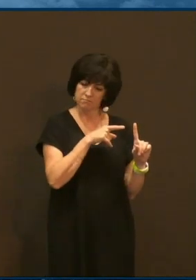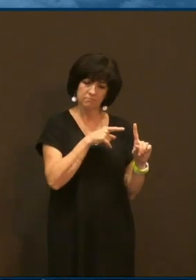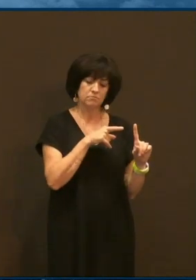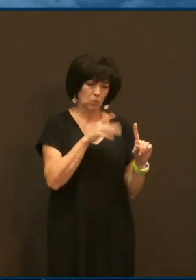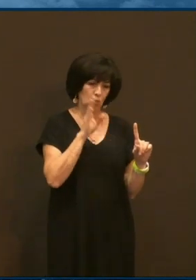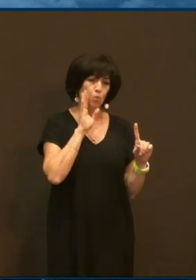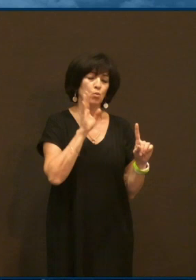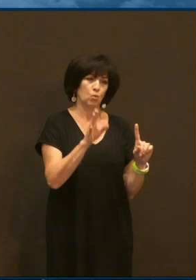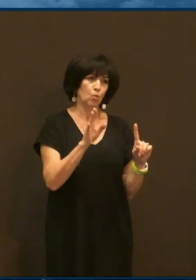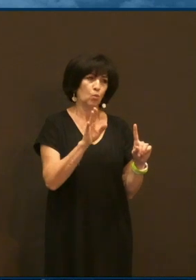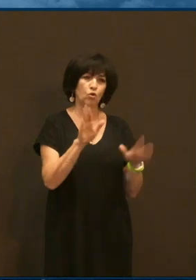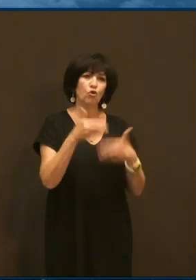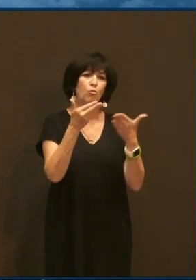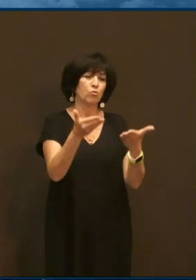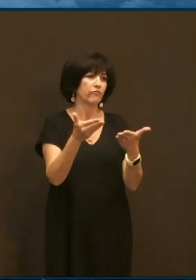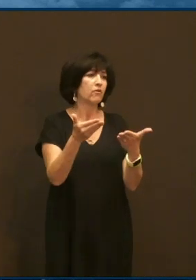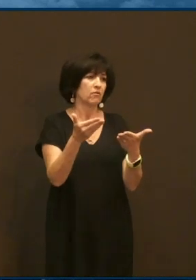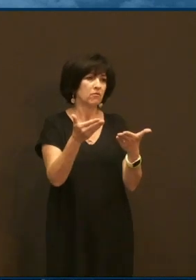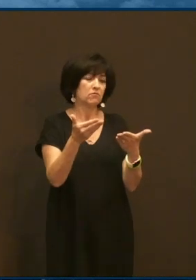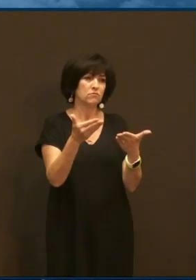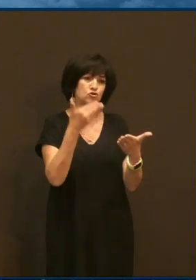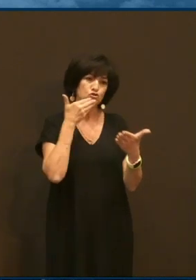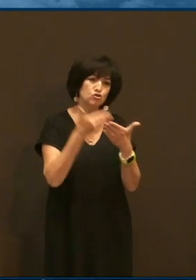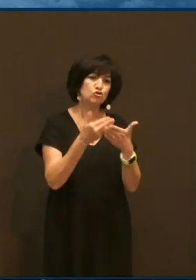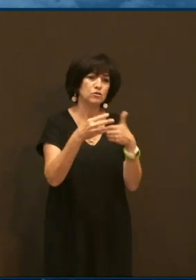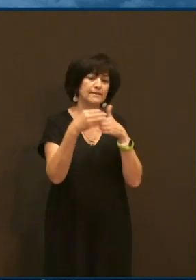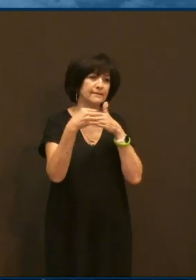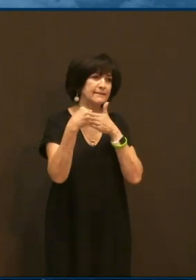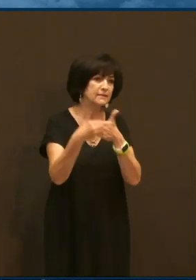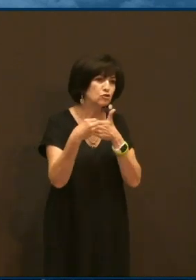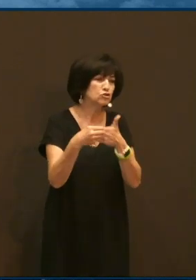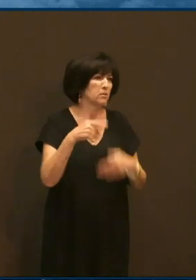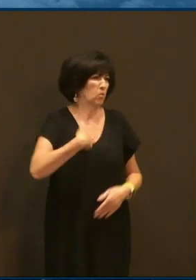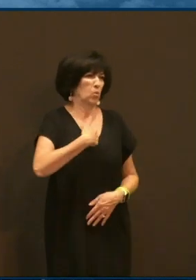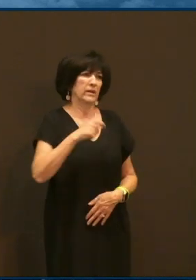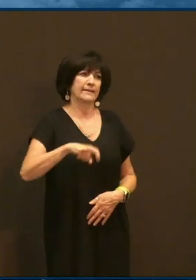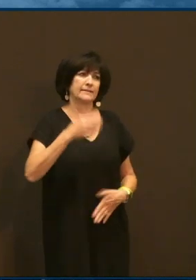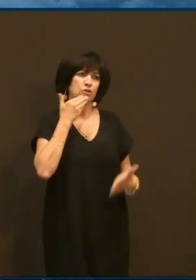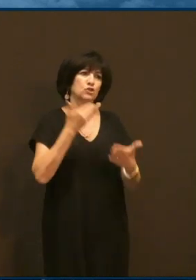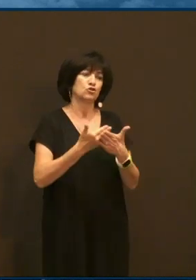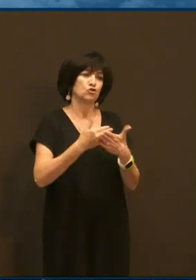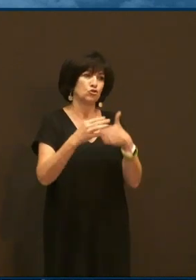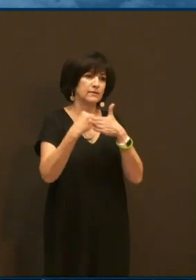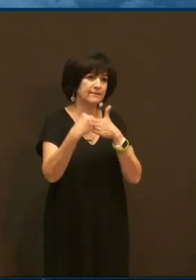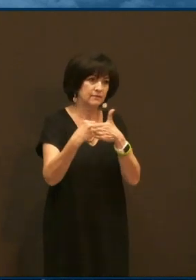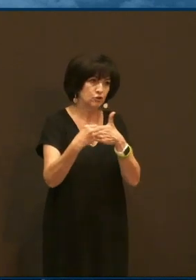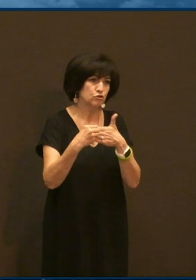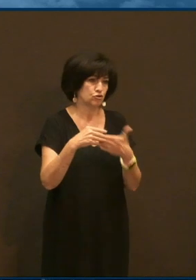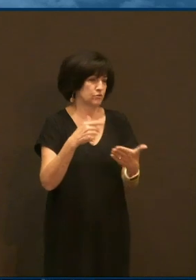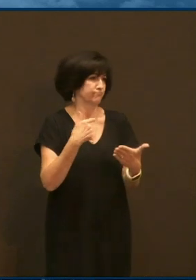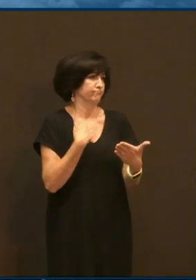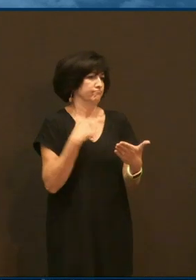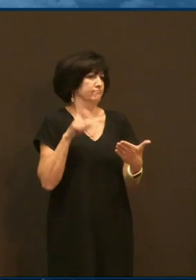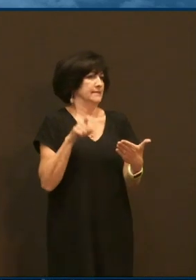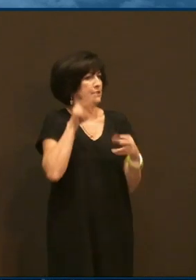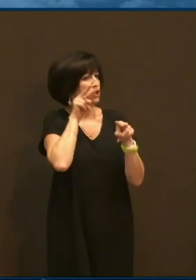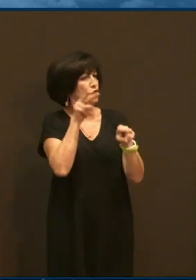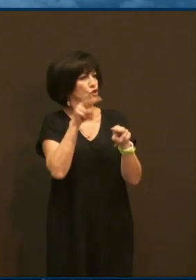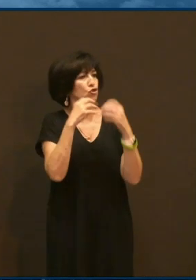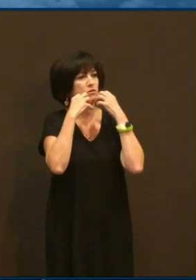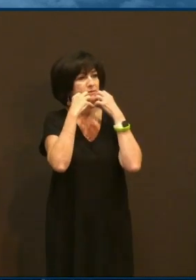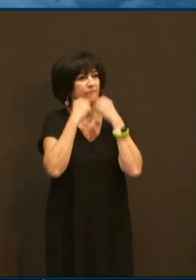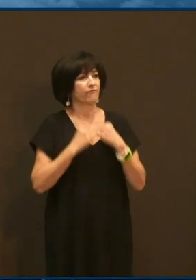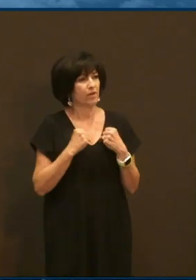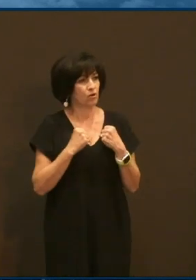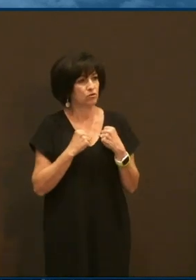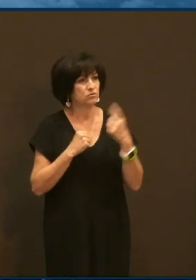utilize and provide the leadership that we need that's based in the values that are important to me. About 26